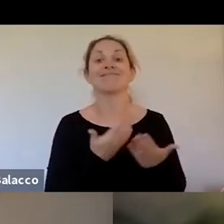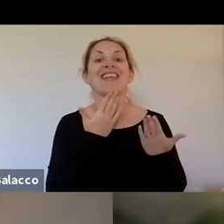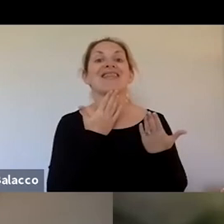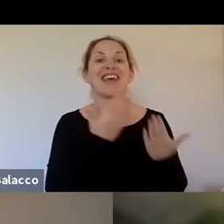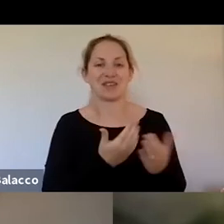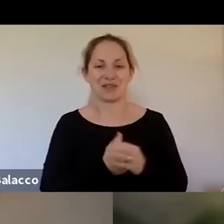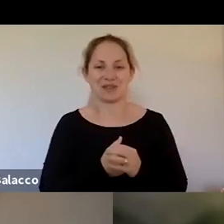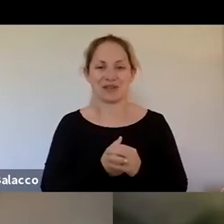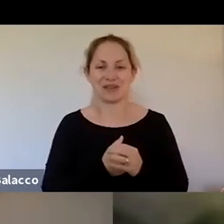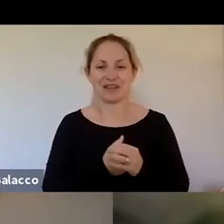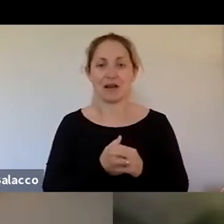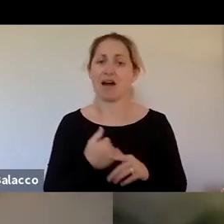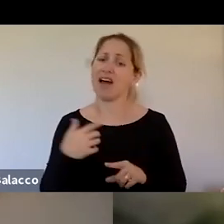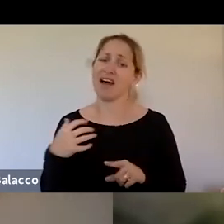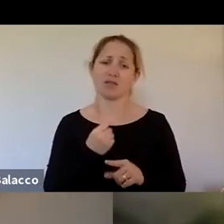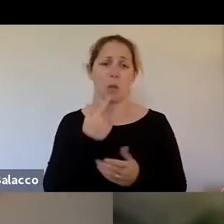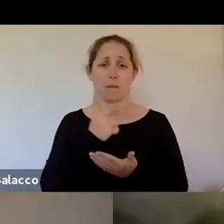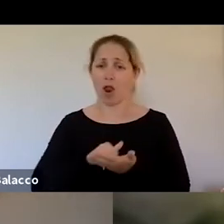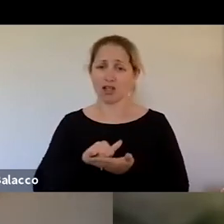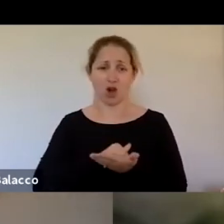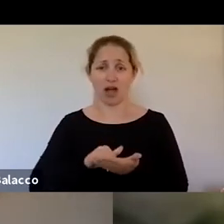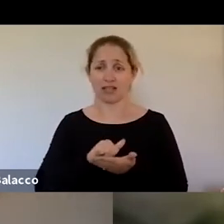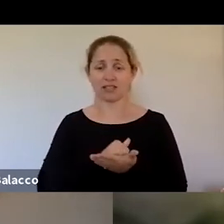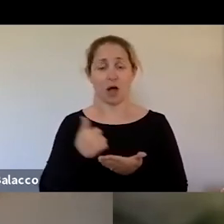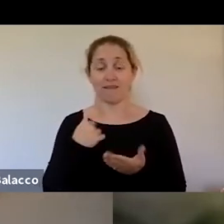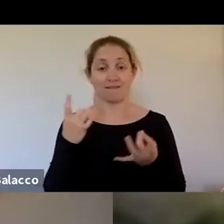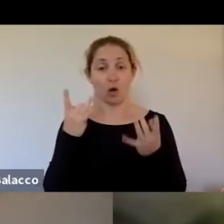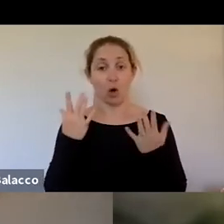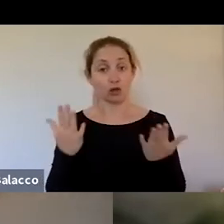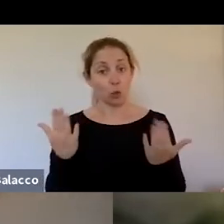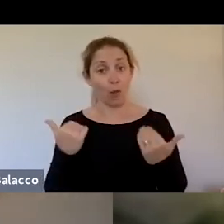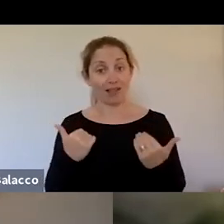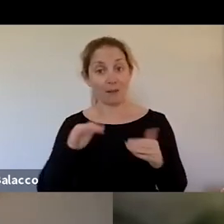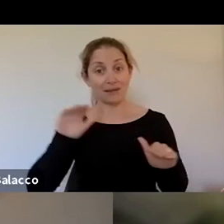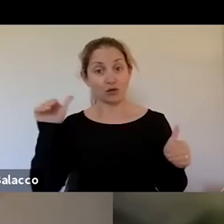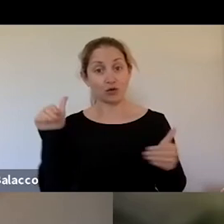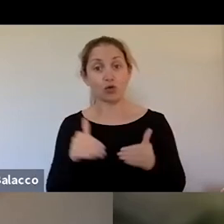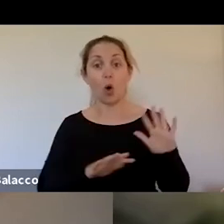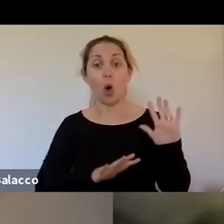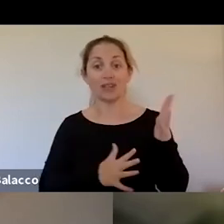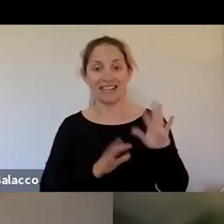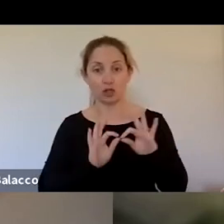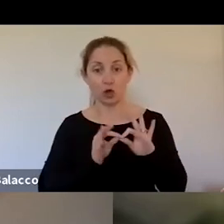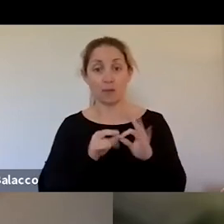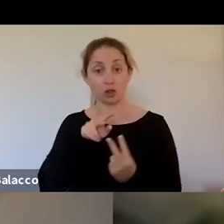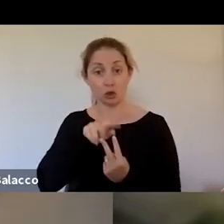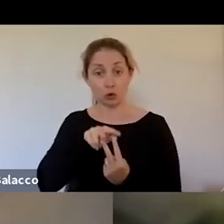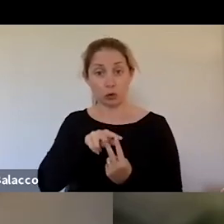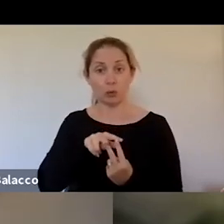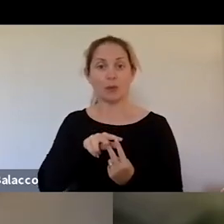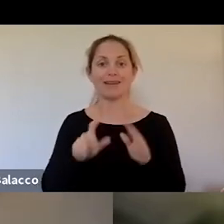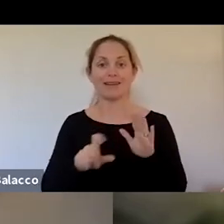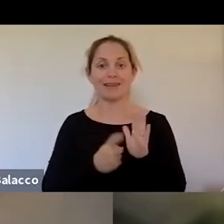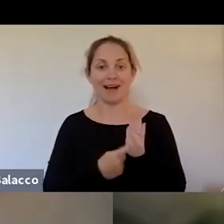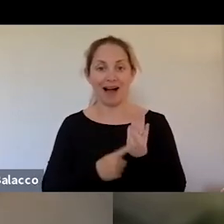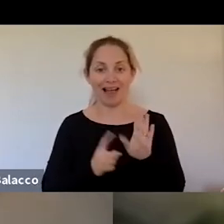answer that, I need to apologise. I neglected to welcome and introduce our Auslan interpreters, Carly and Nicole. So thank